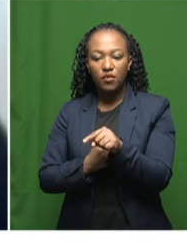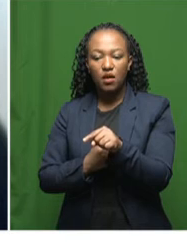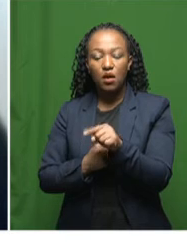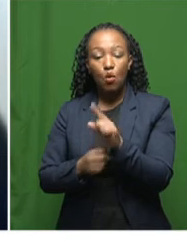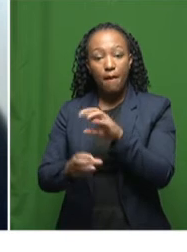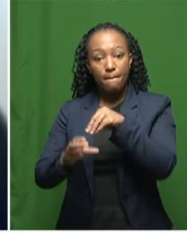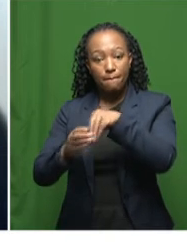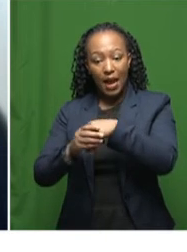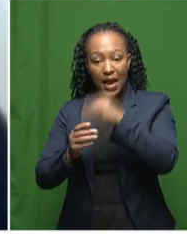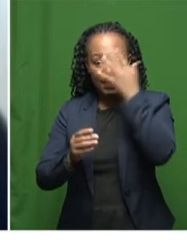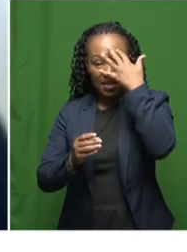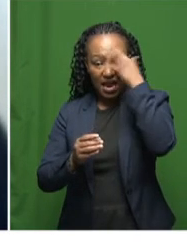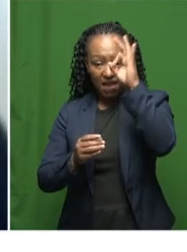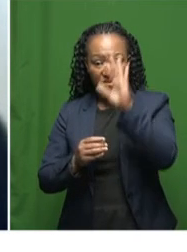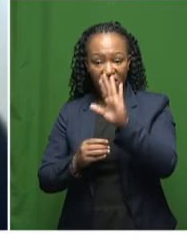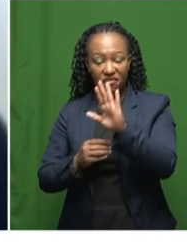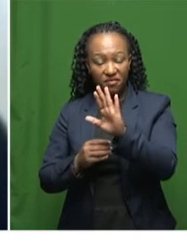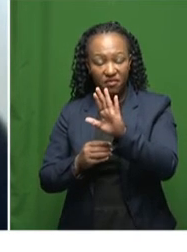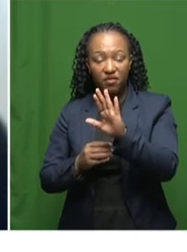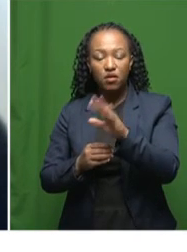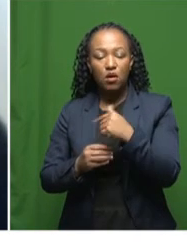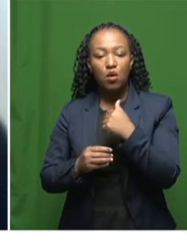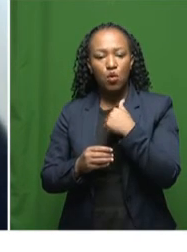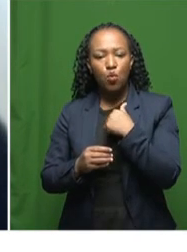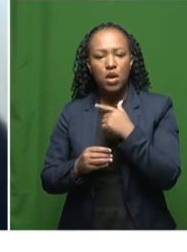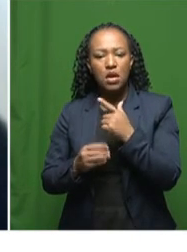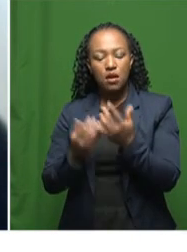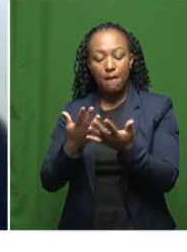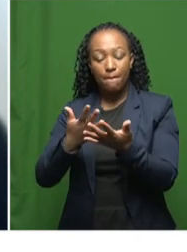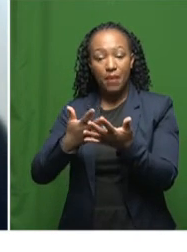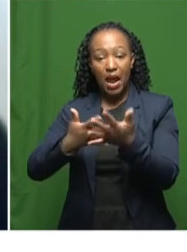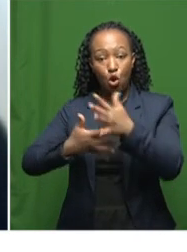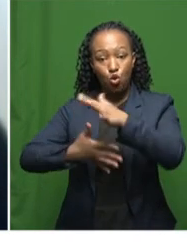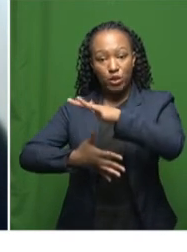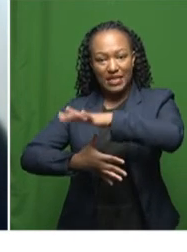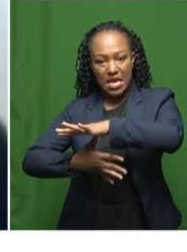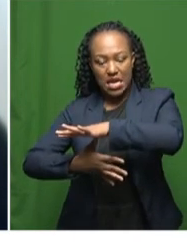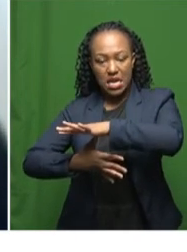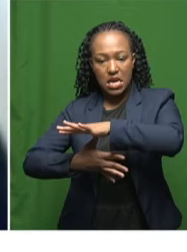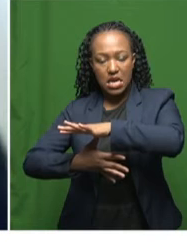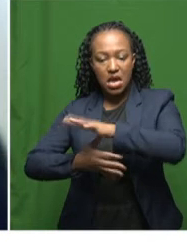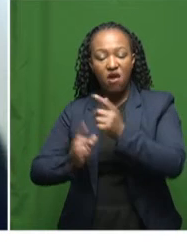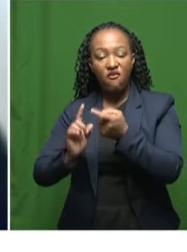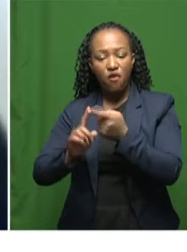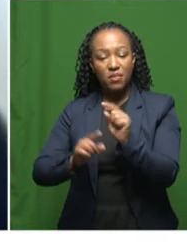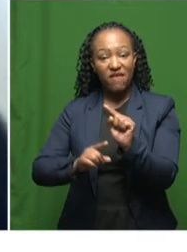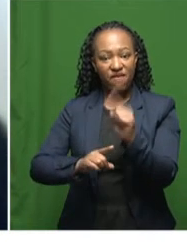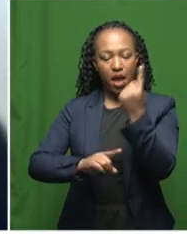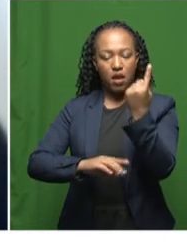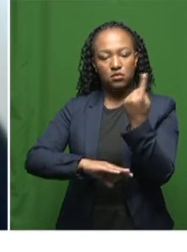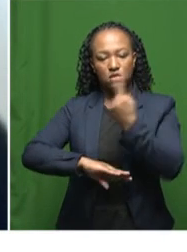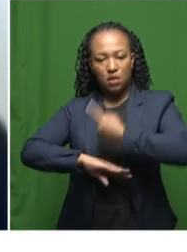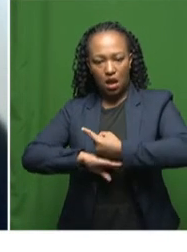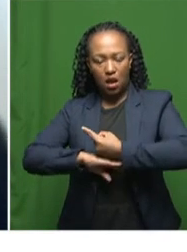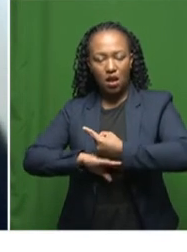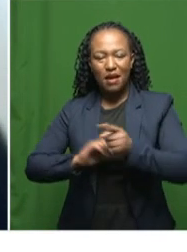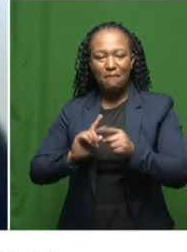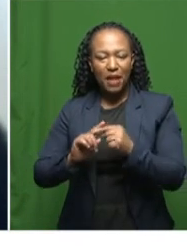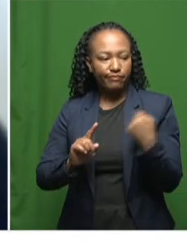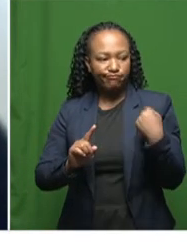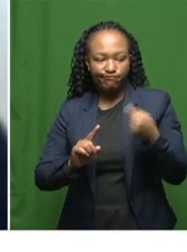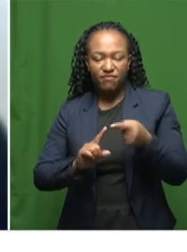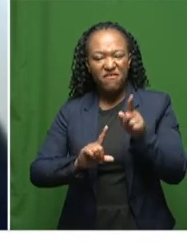government. We're supposed to kind of like to put priority on this item from day one, and we have failed to do